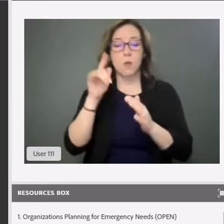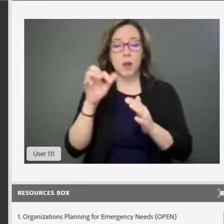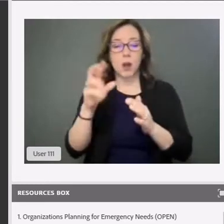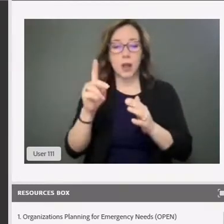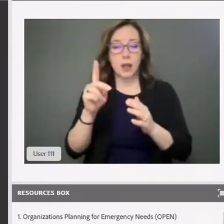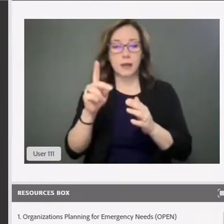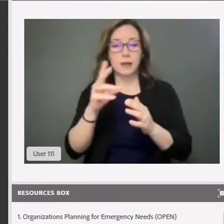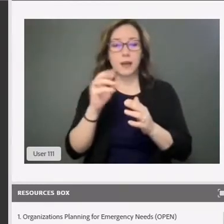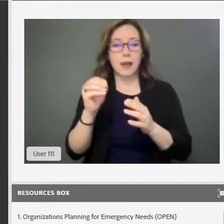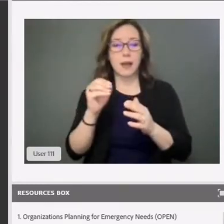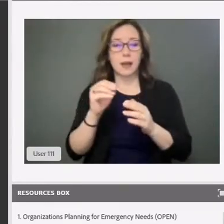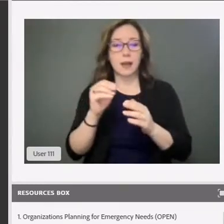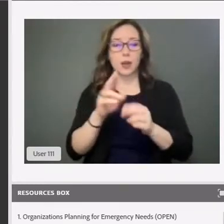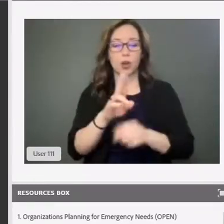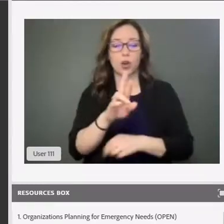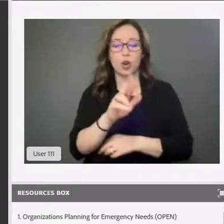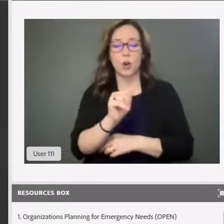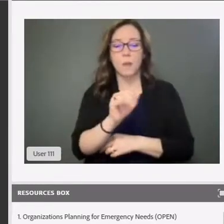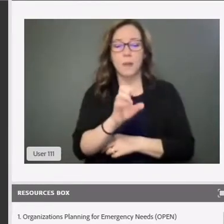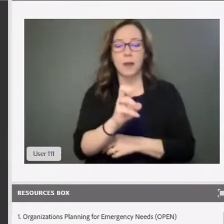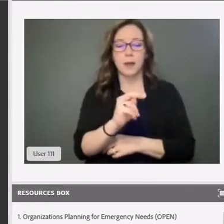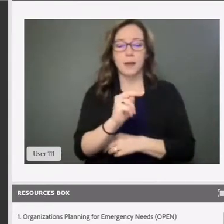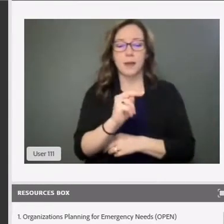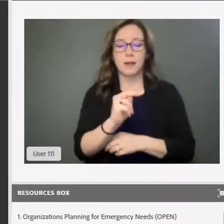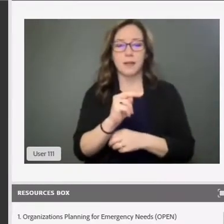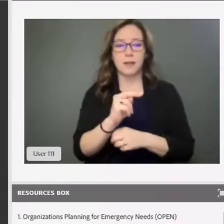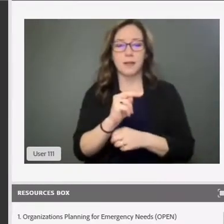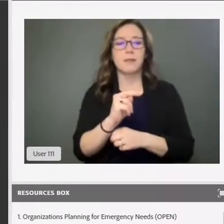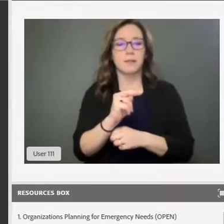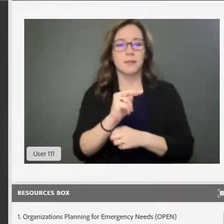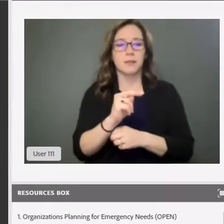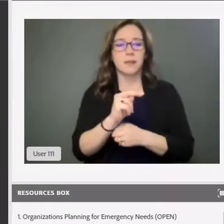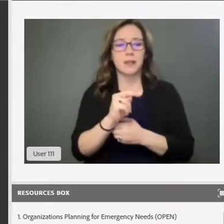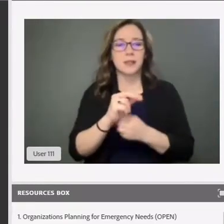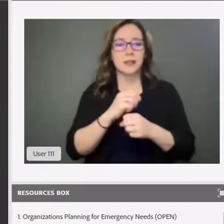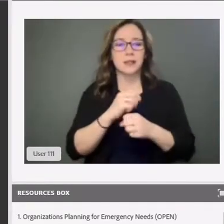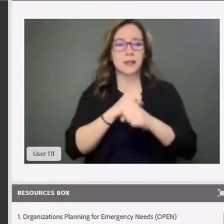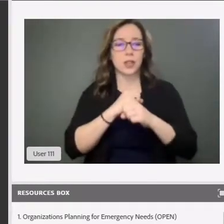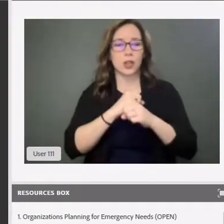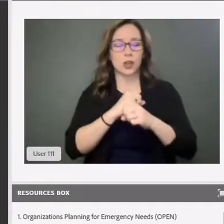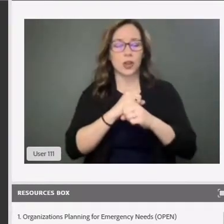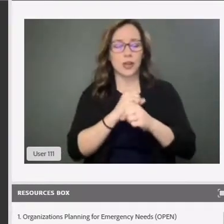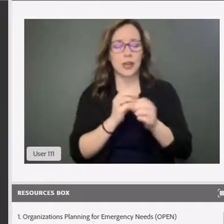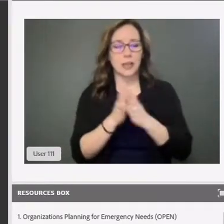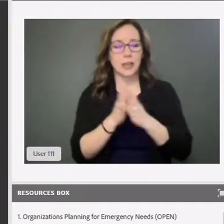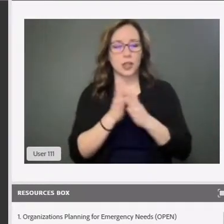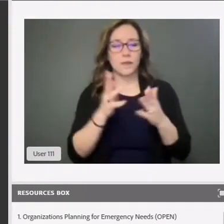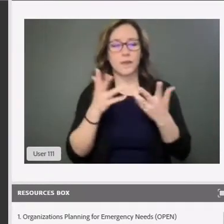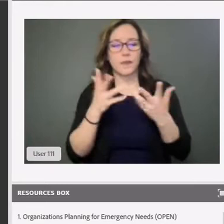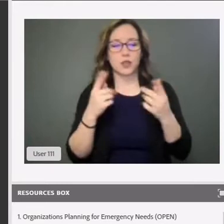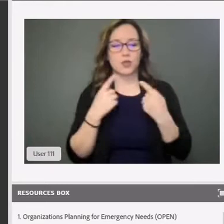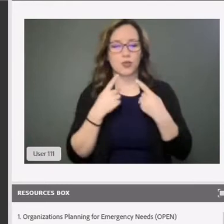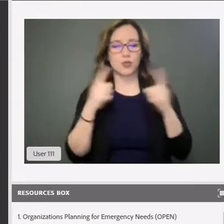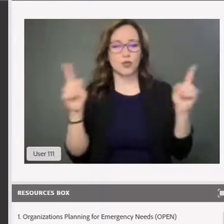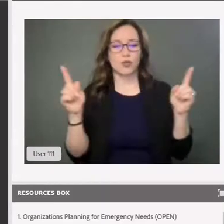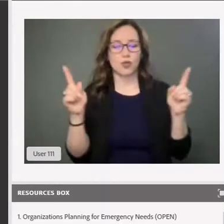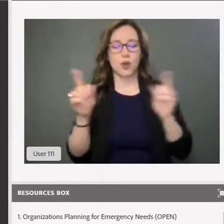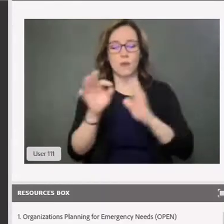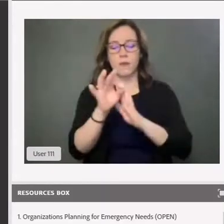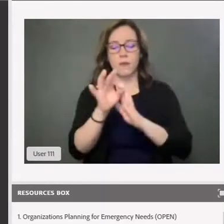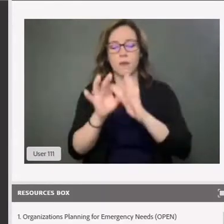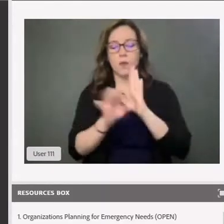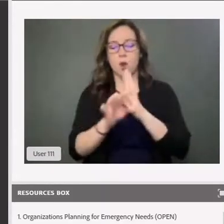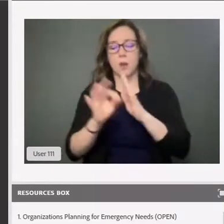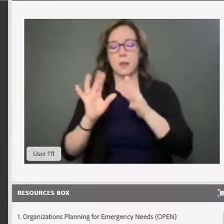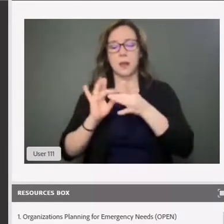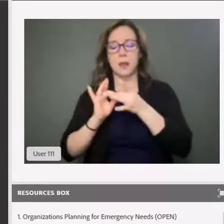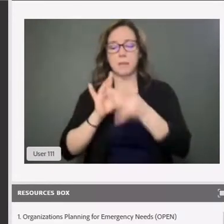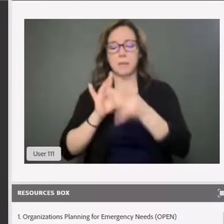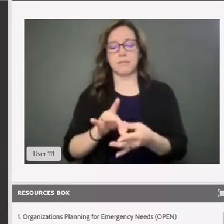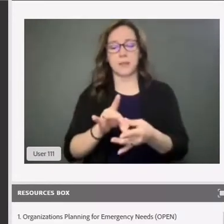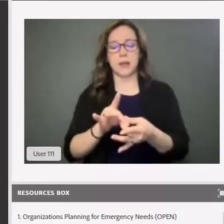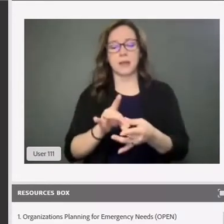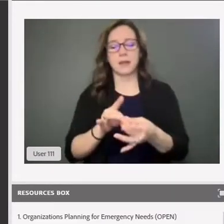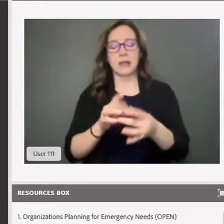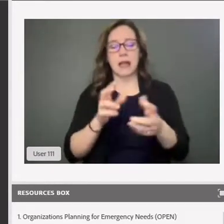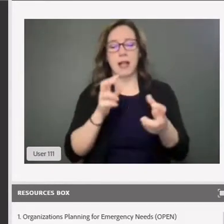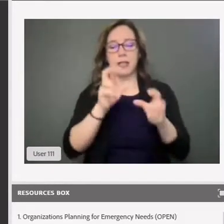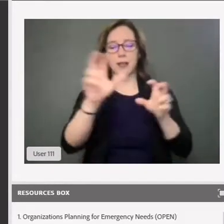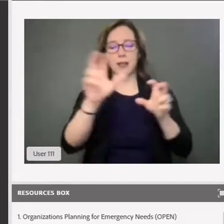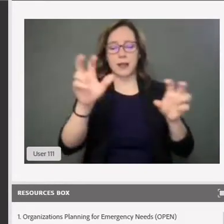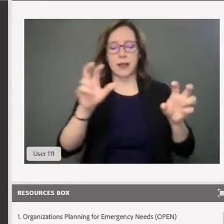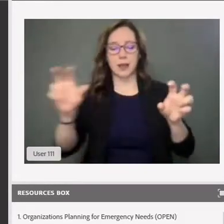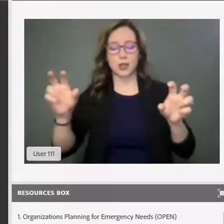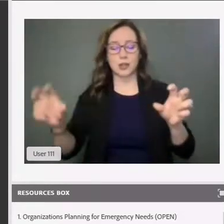Area Security Initiative, those allocations have already been announced. Those are formula-based allocations. And so every state